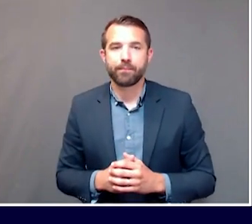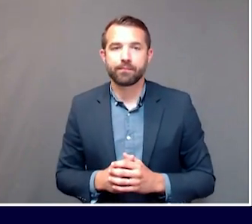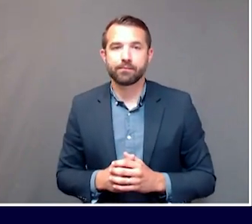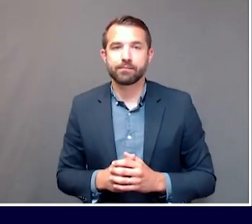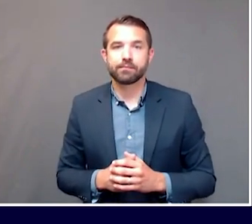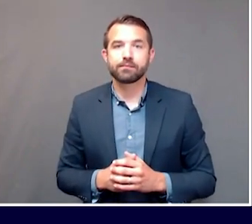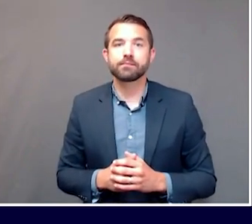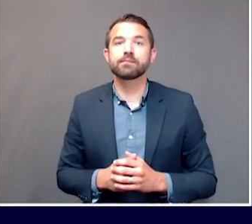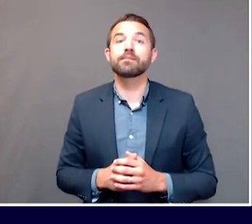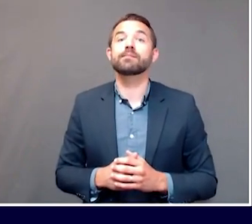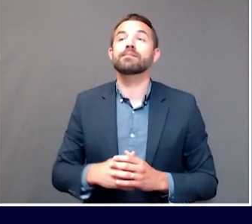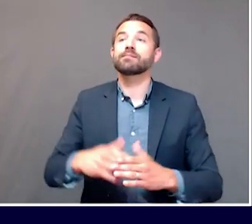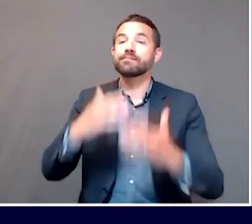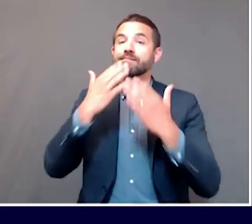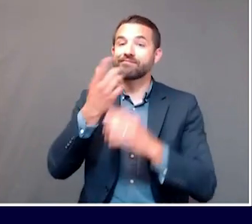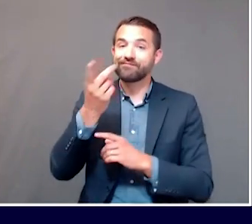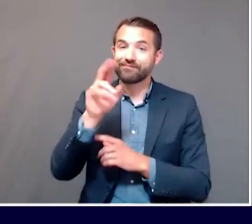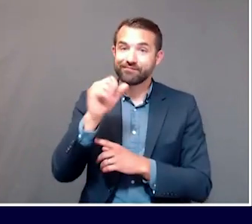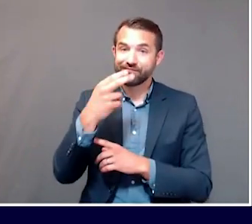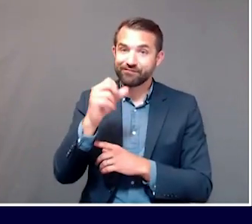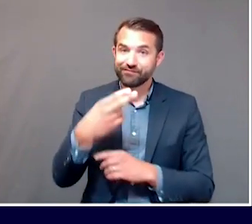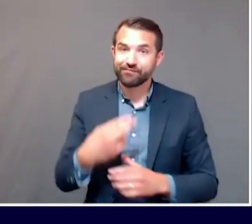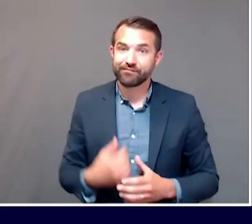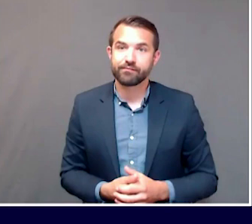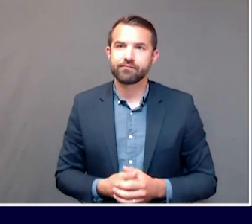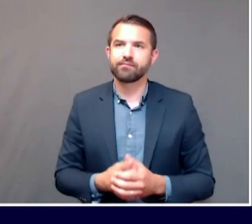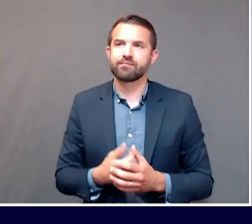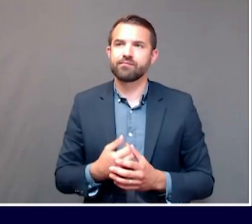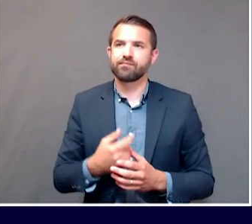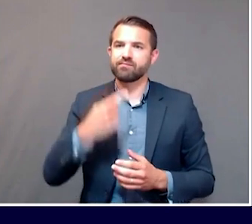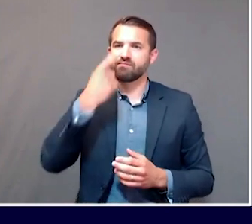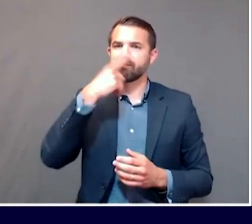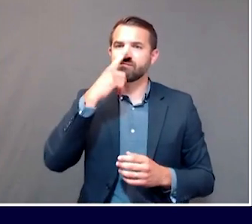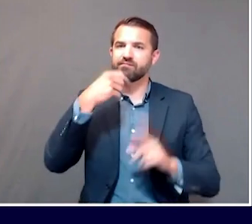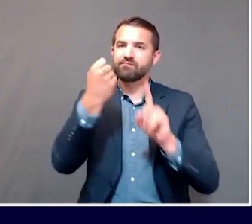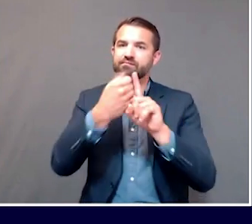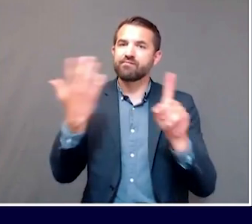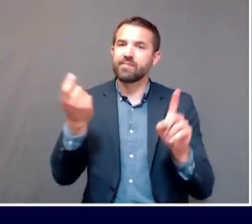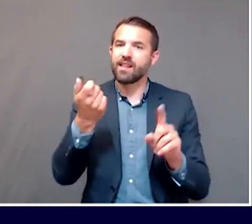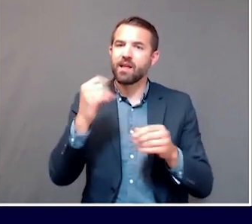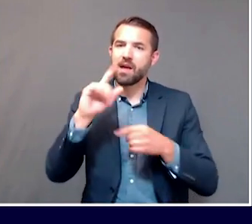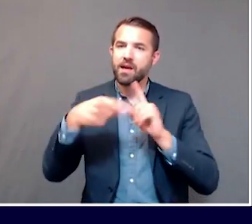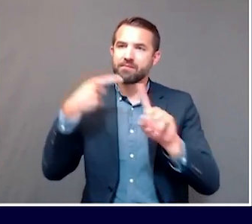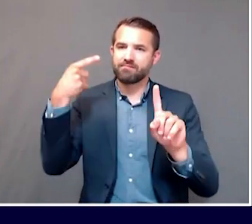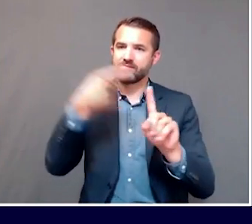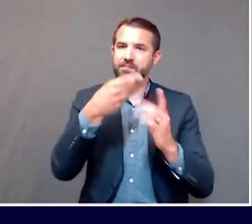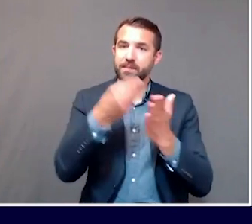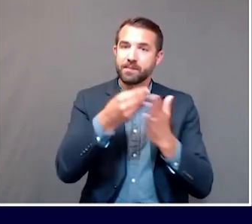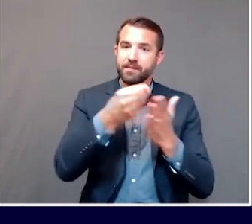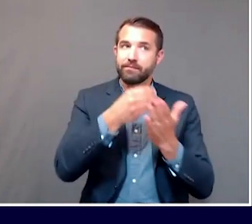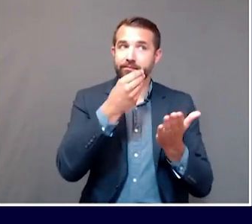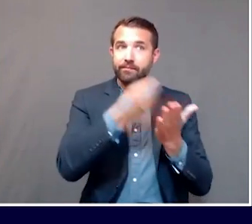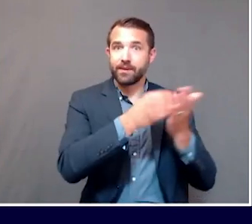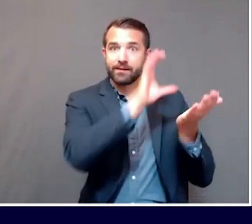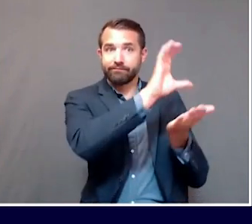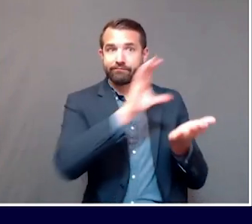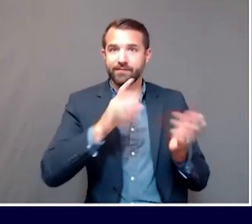Thank you, Dr. Shah. Can you describe a little bit to me how this funding will directly impact the average citizen in Maine?